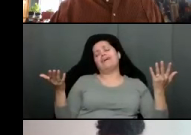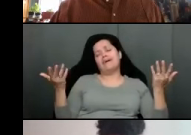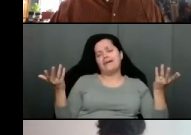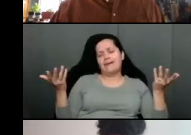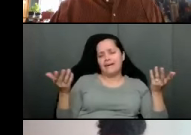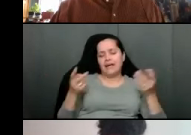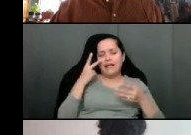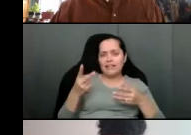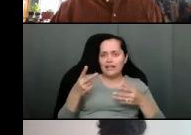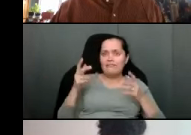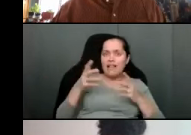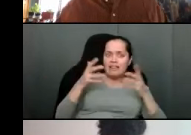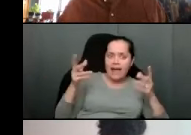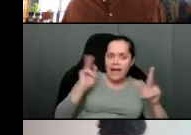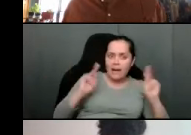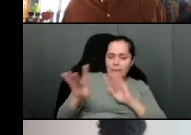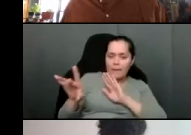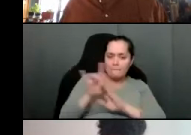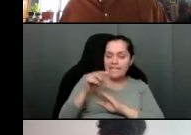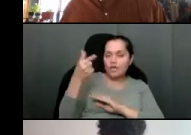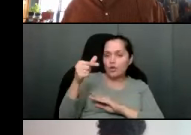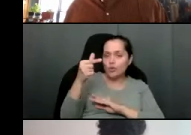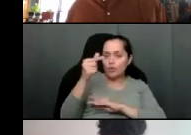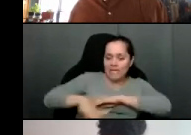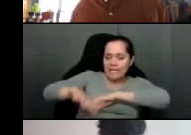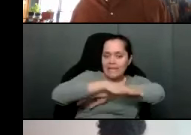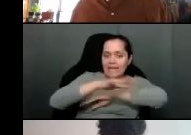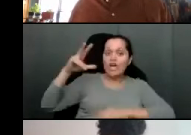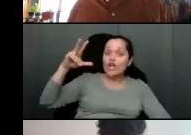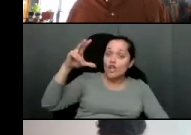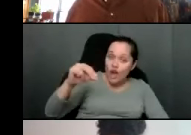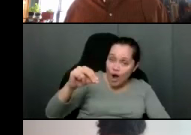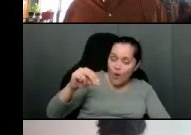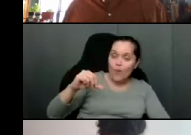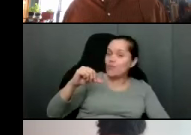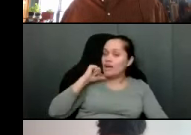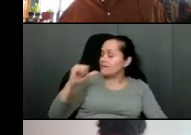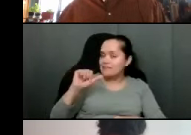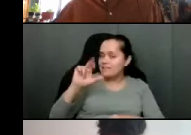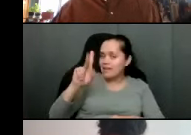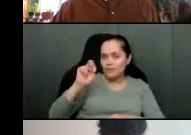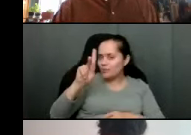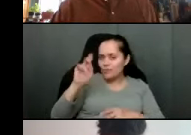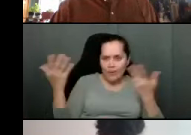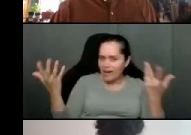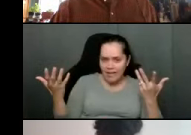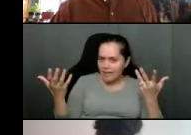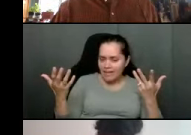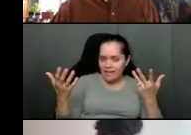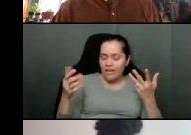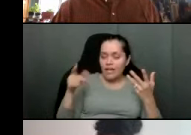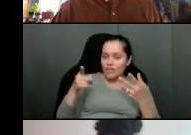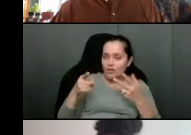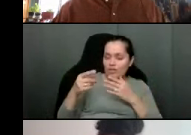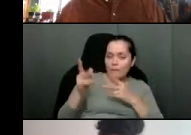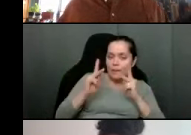look up here. Lots of people chose Greenland. No, that is not Ukraine. Even a couple people